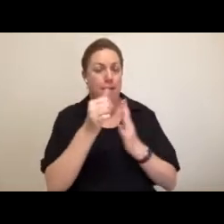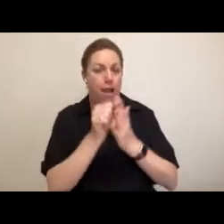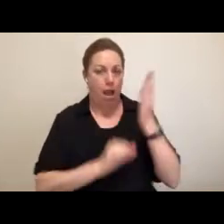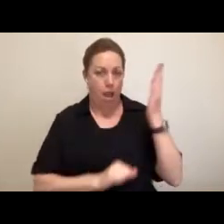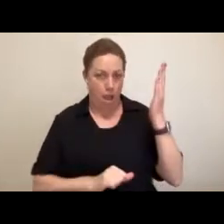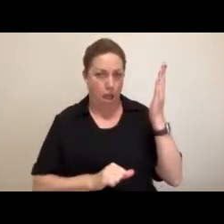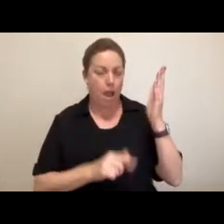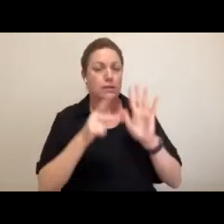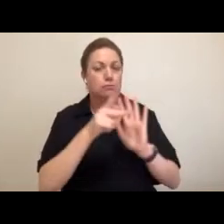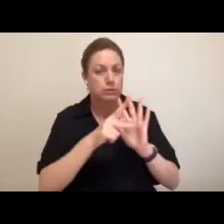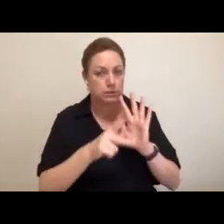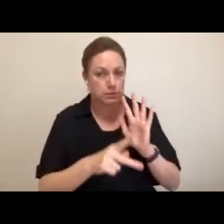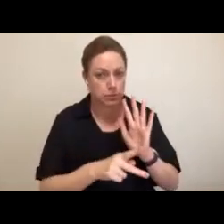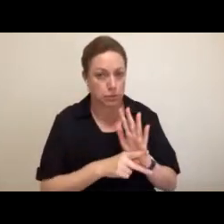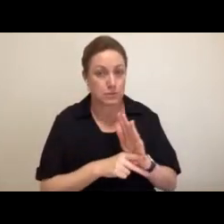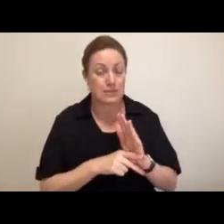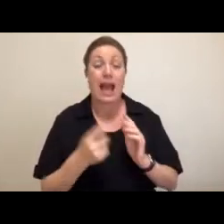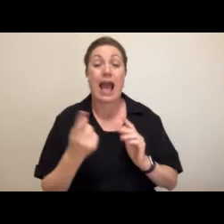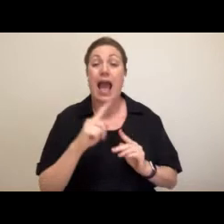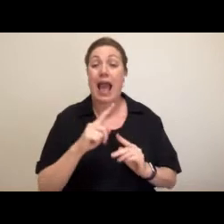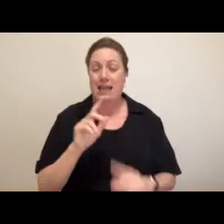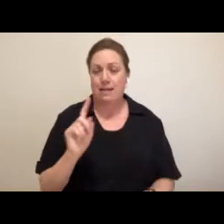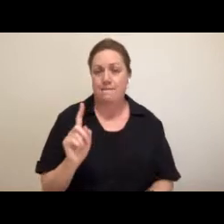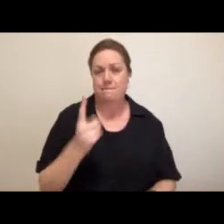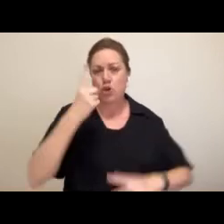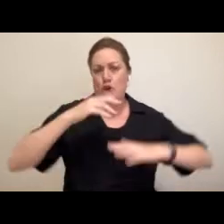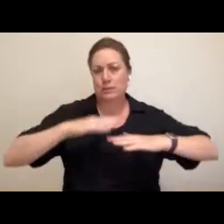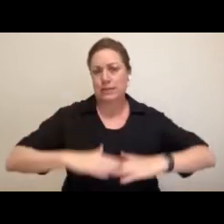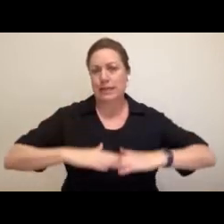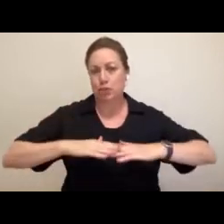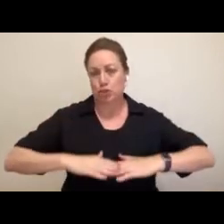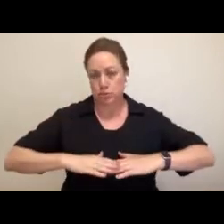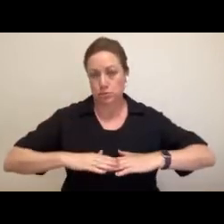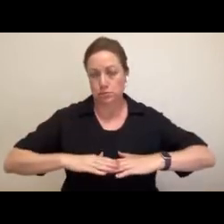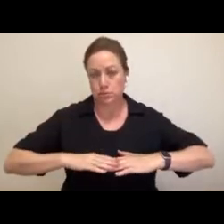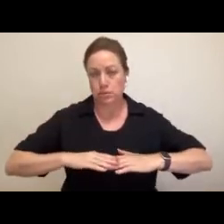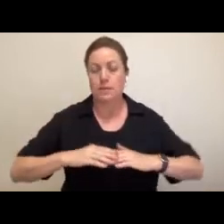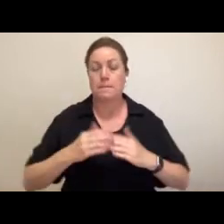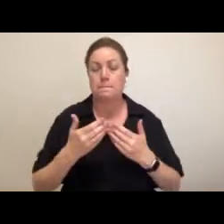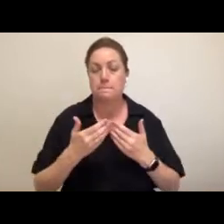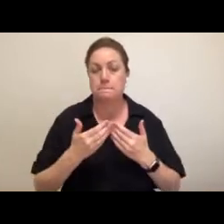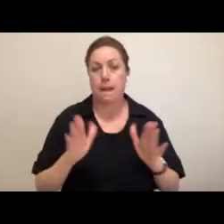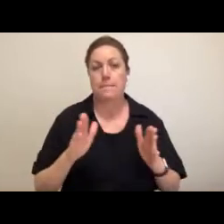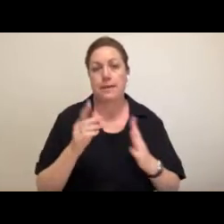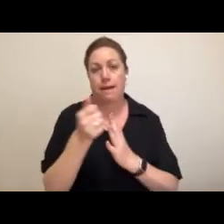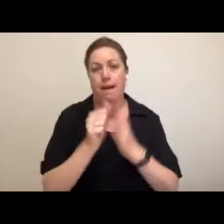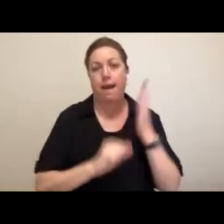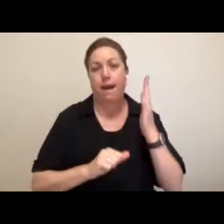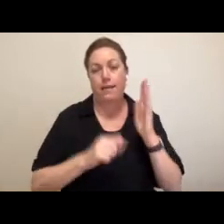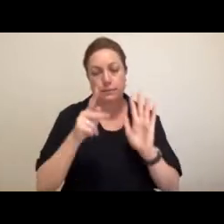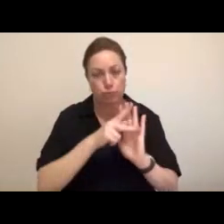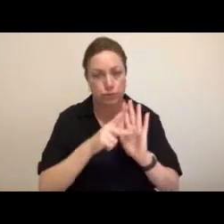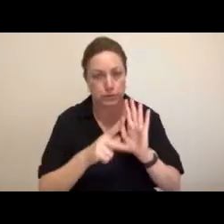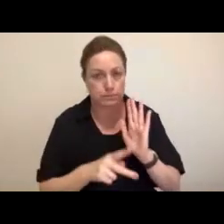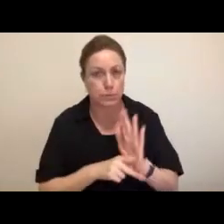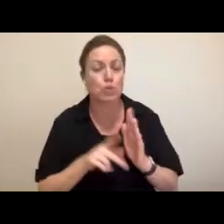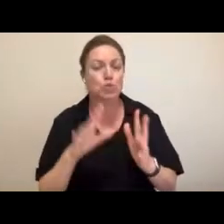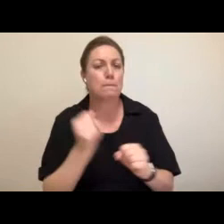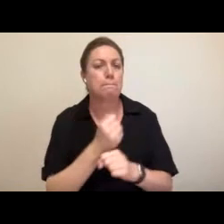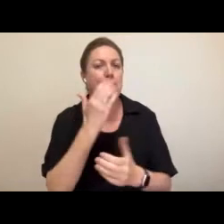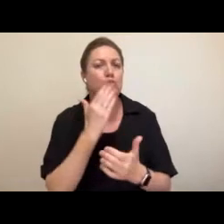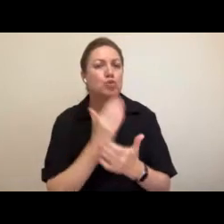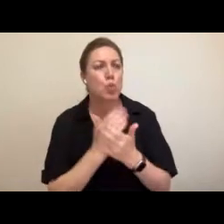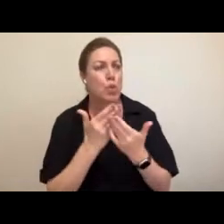art principles. And these have been developed to ensure that all the public art that